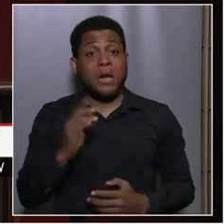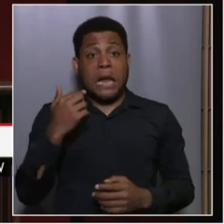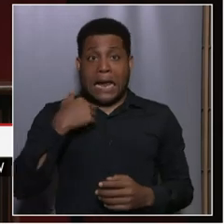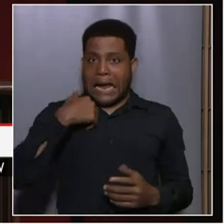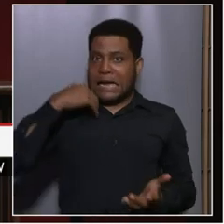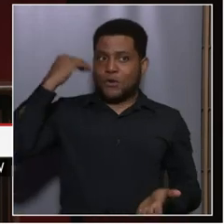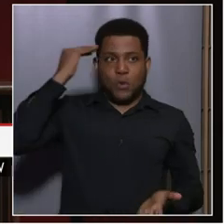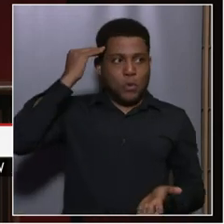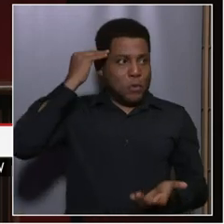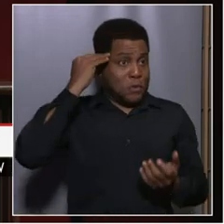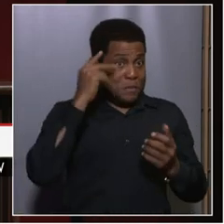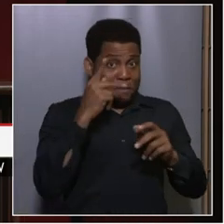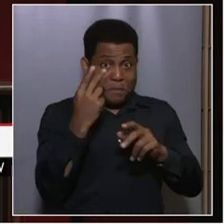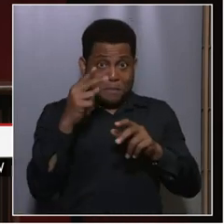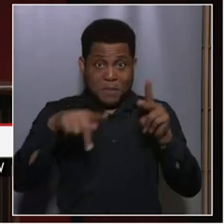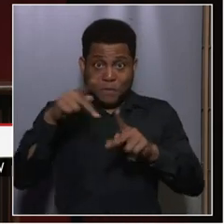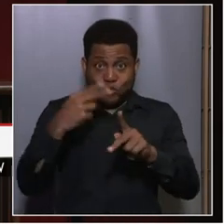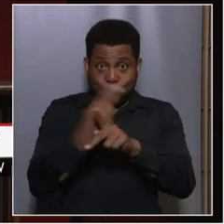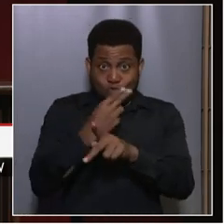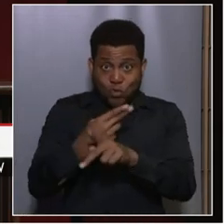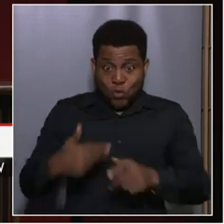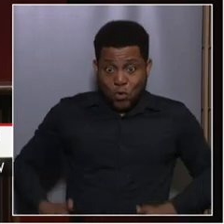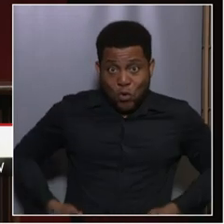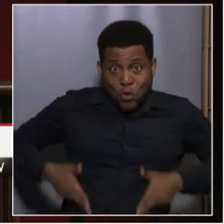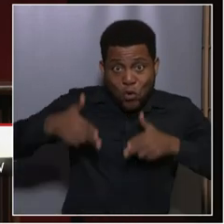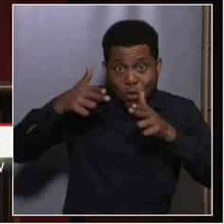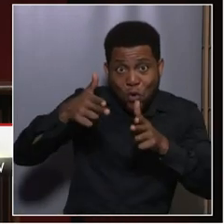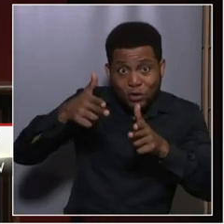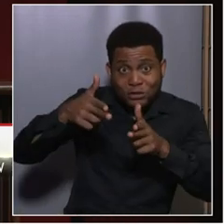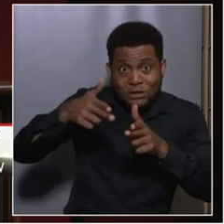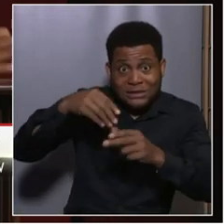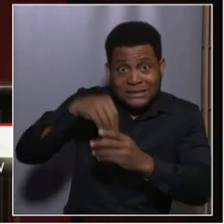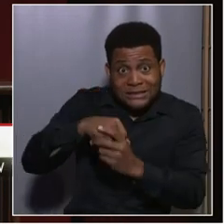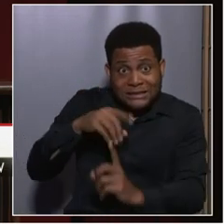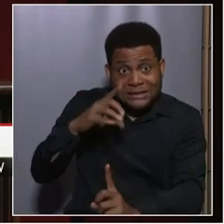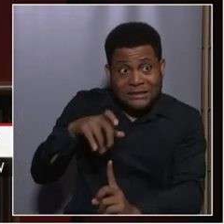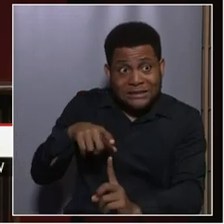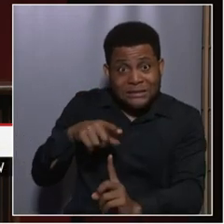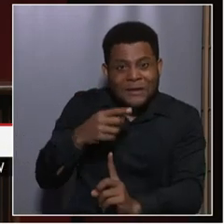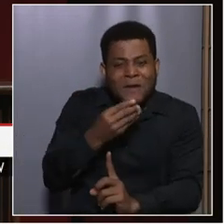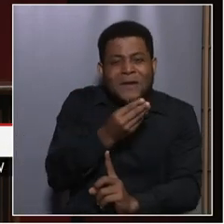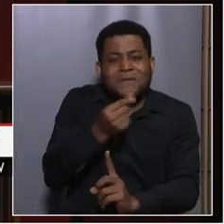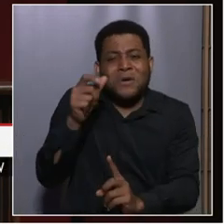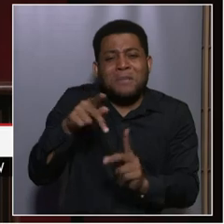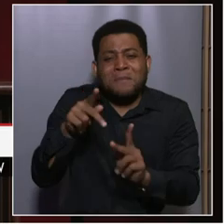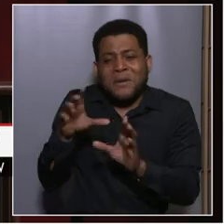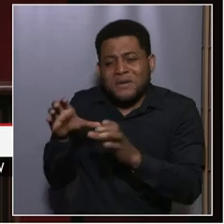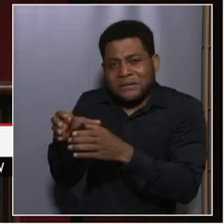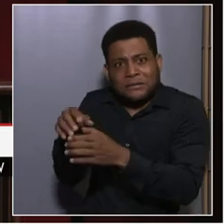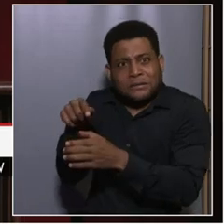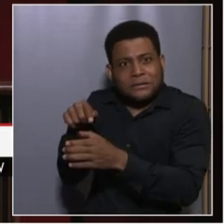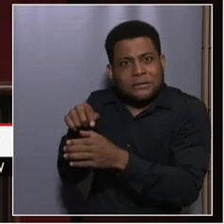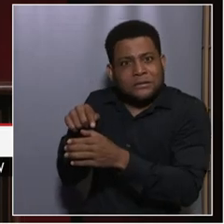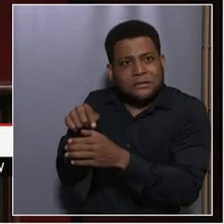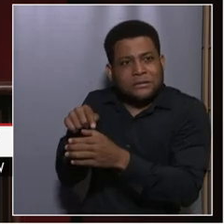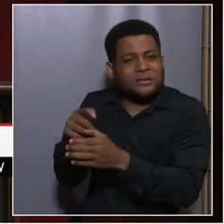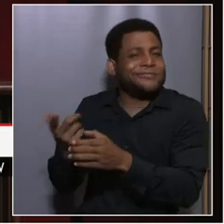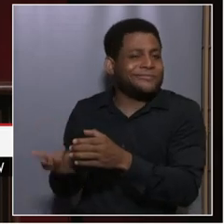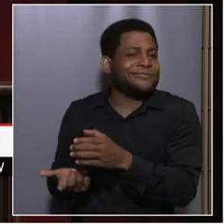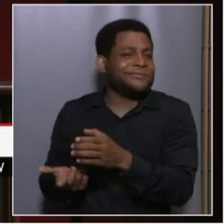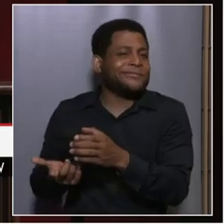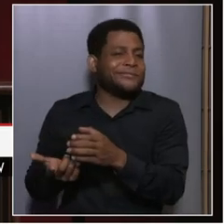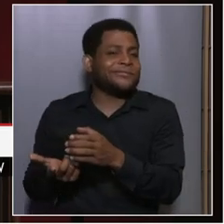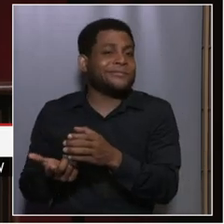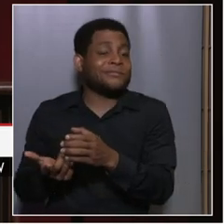city. And so what I want you to think about in your networks and what you're doing, because this is the reports that I've